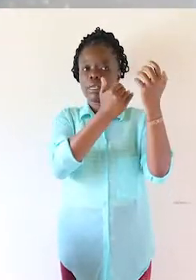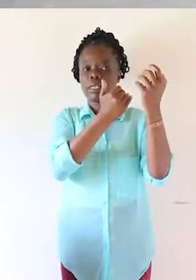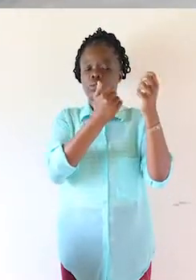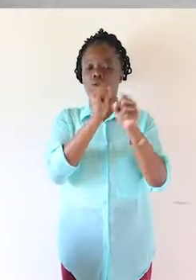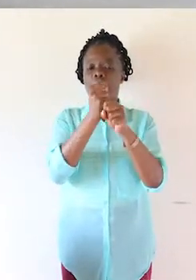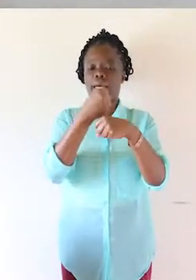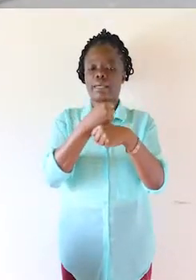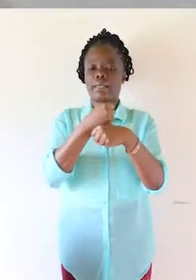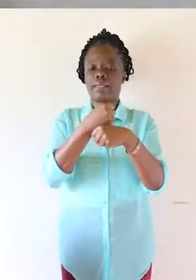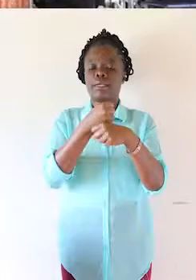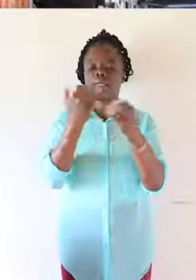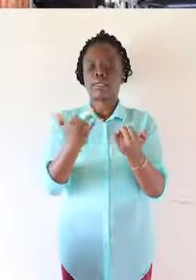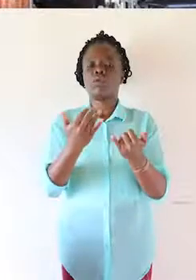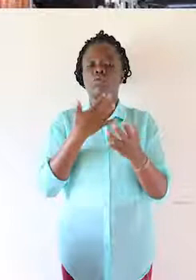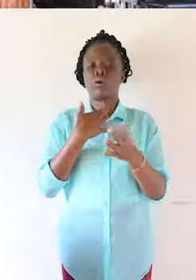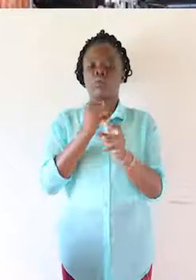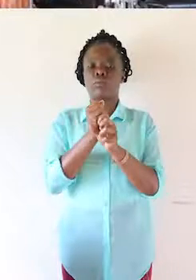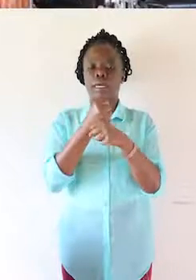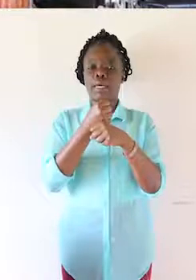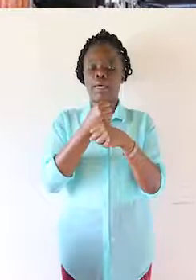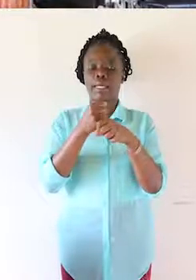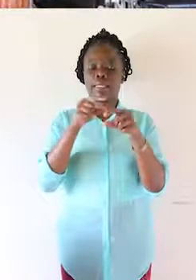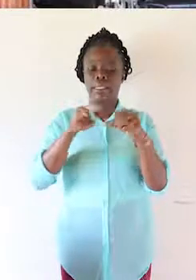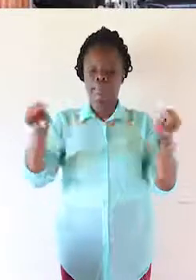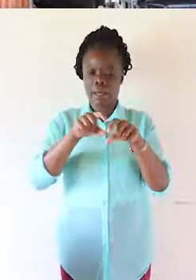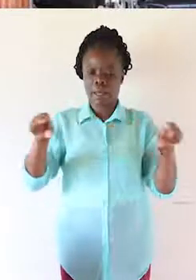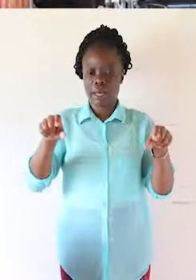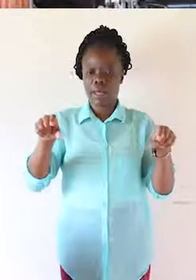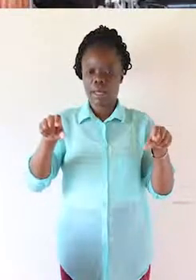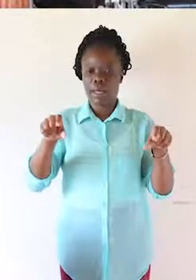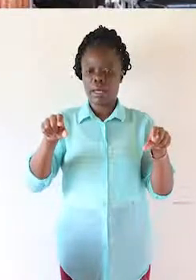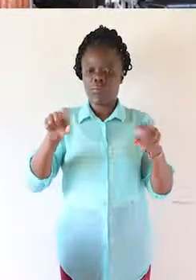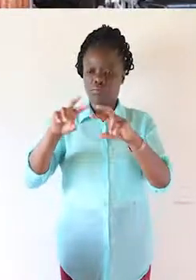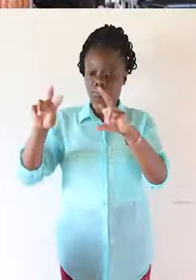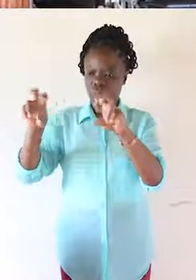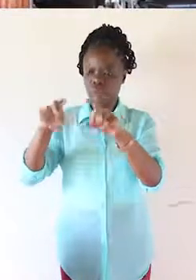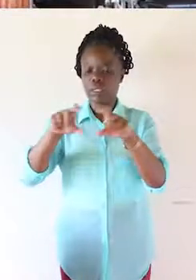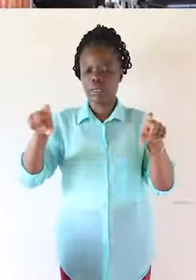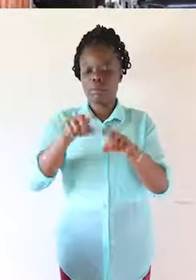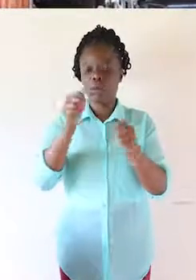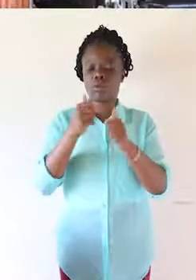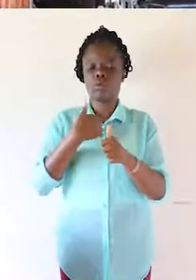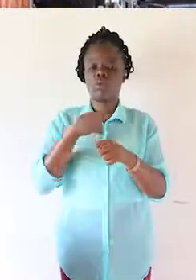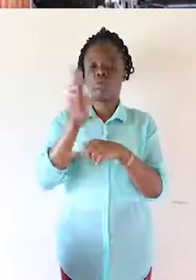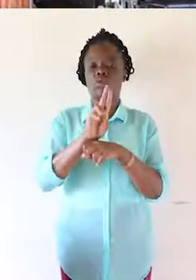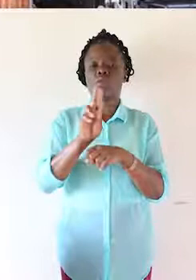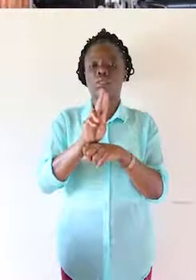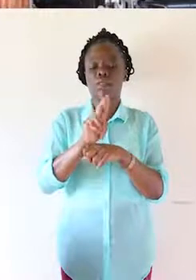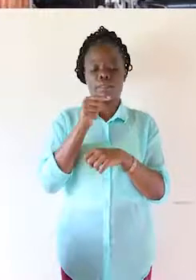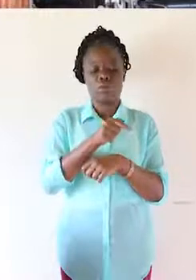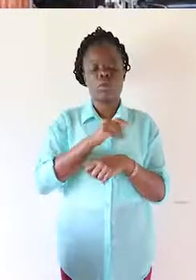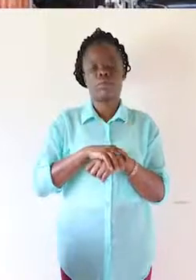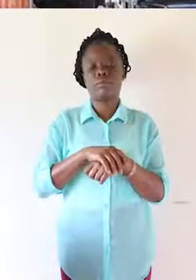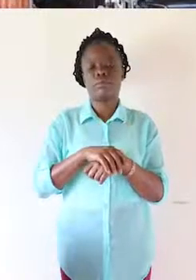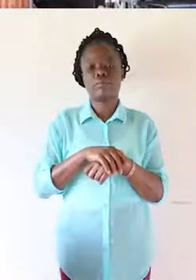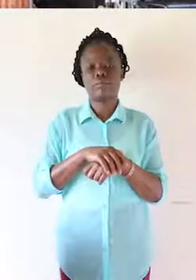is expected to make. We now want the timber that we are going to use. So the timber we are going to